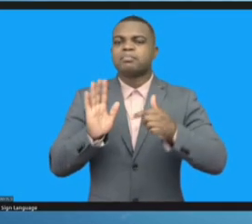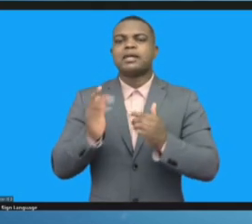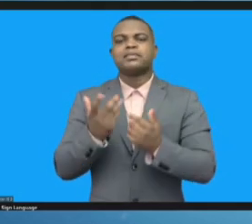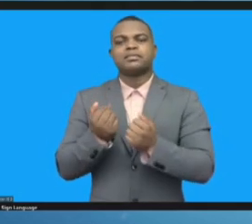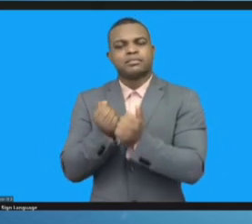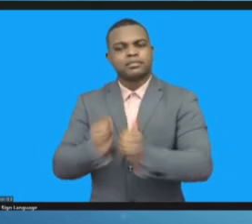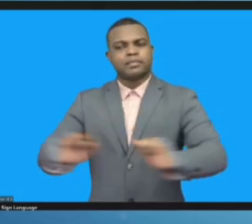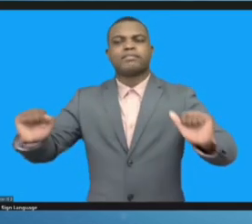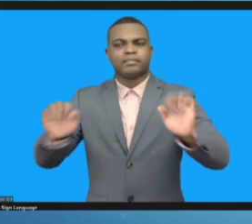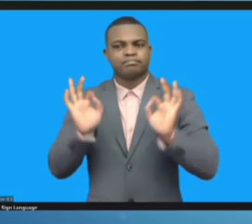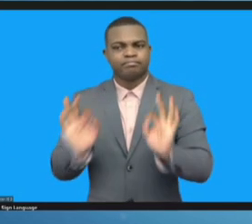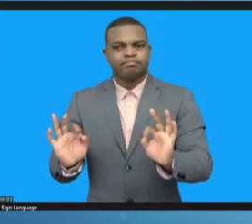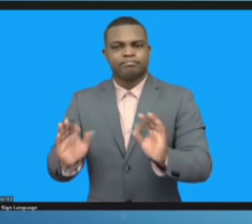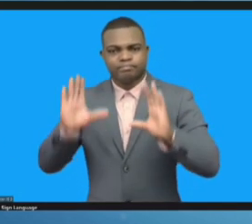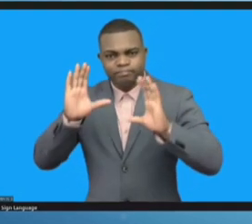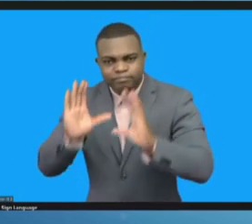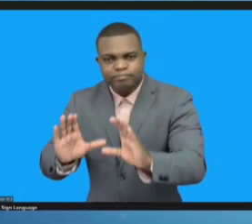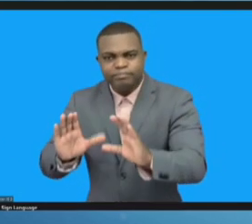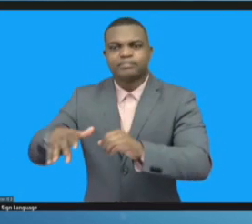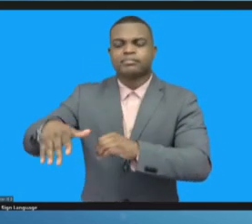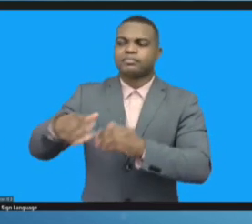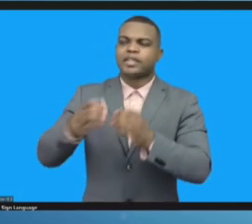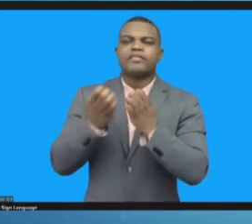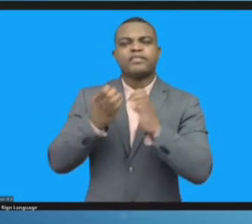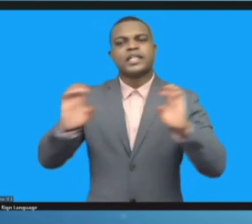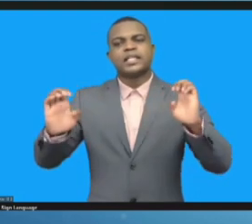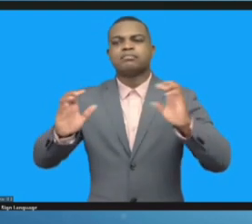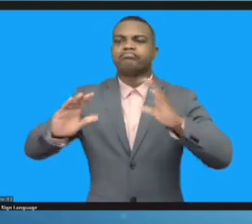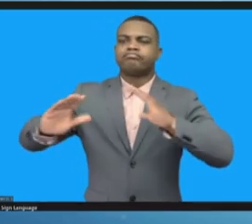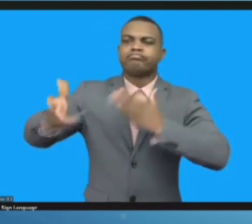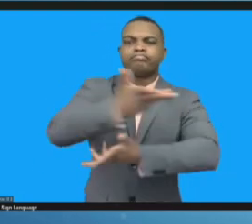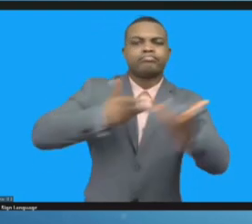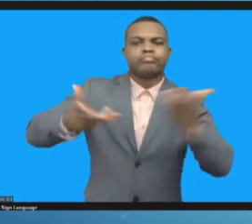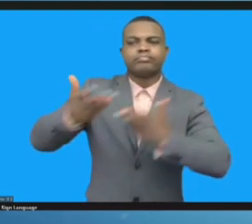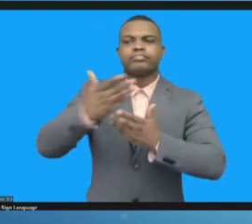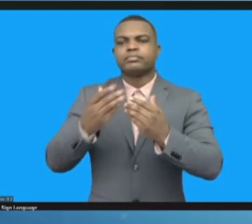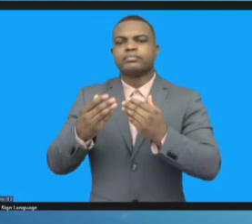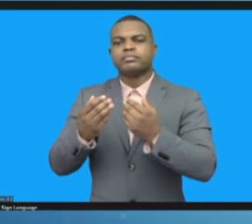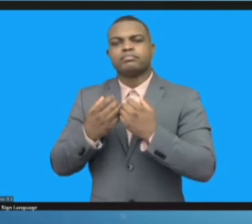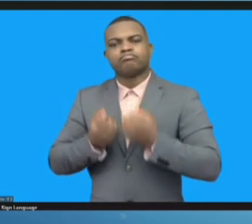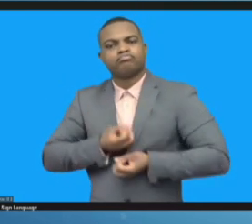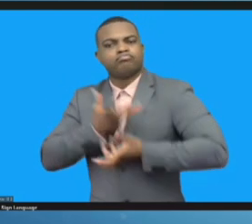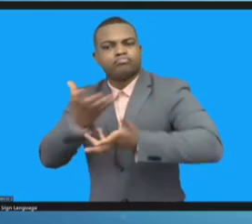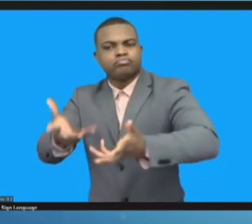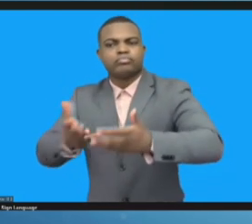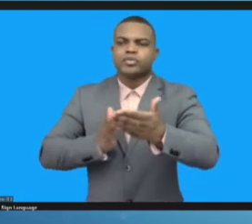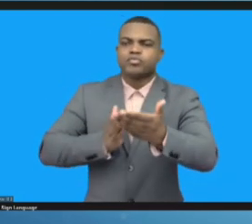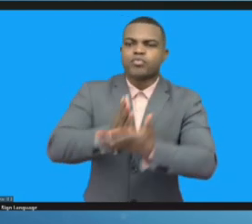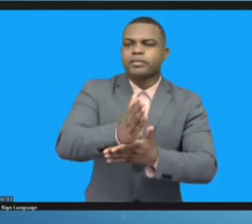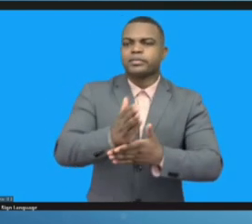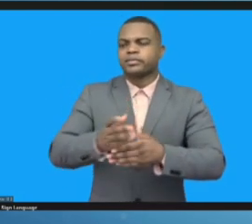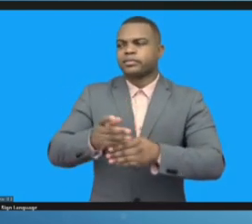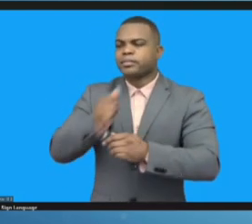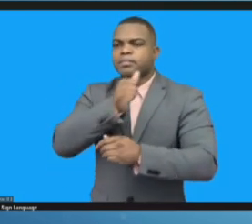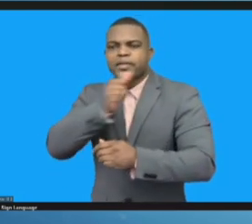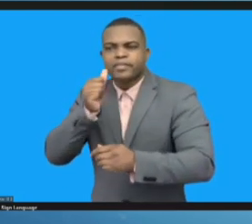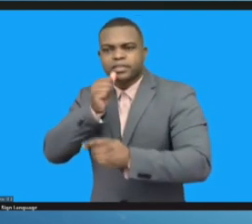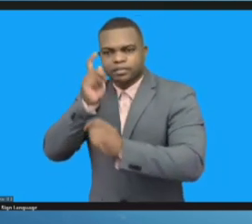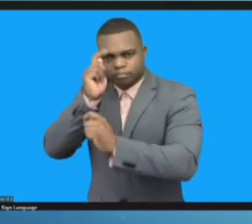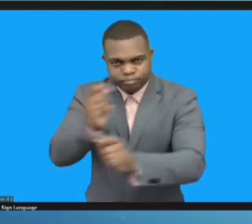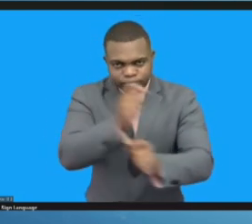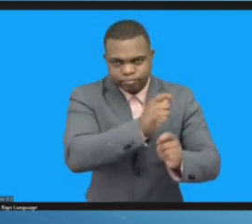disinformation that undermines democracy, human rights, and science. Third, the Digital Compact should focus on ways in